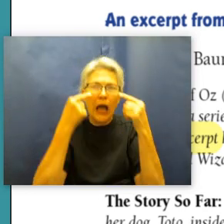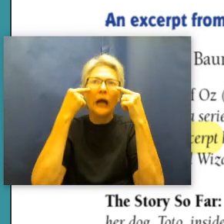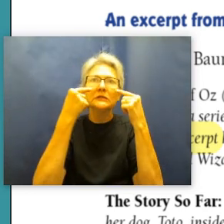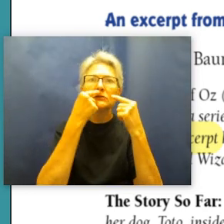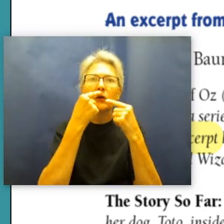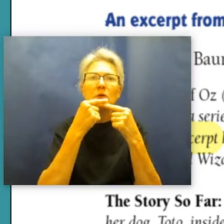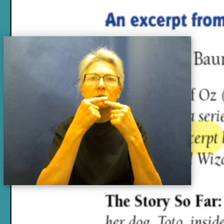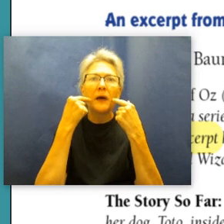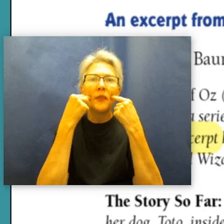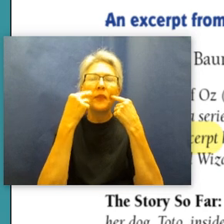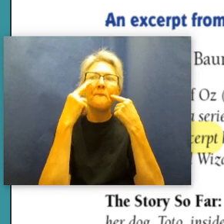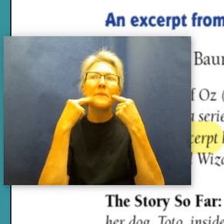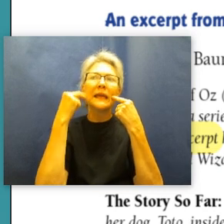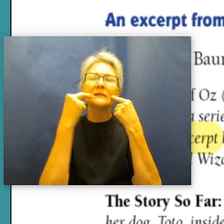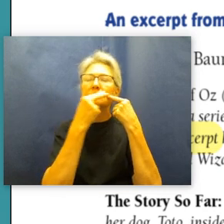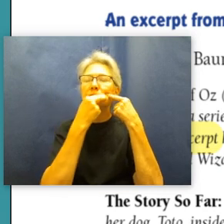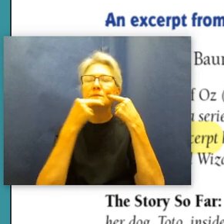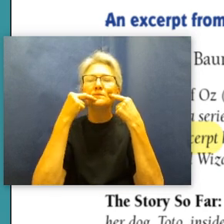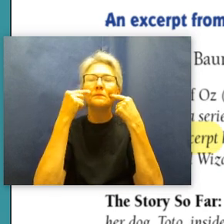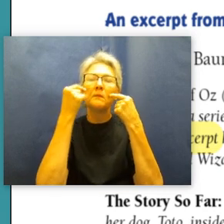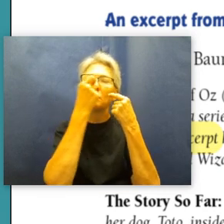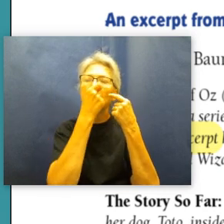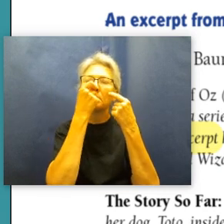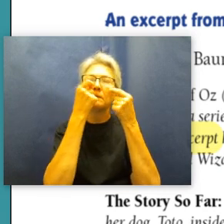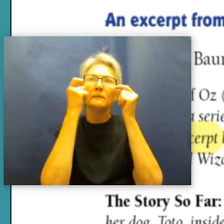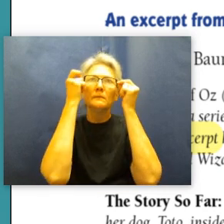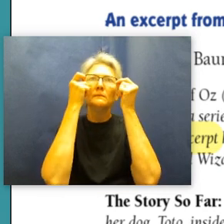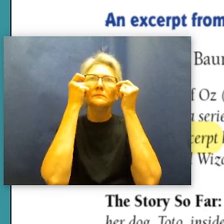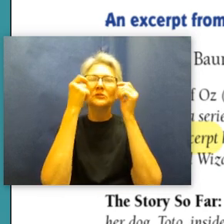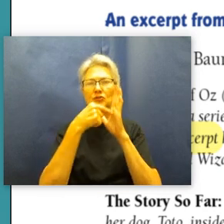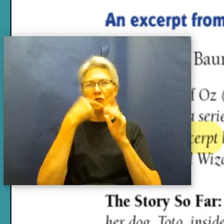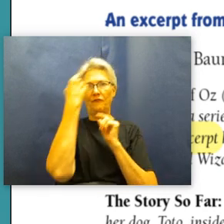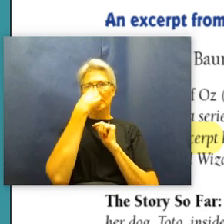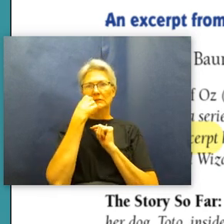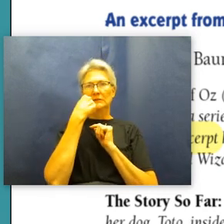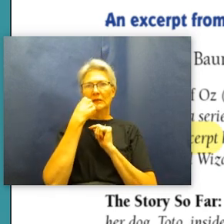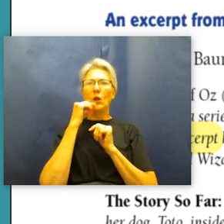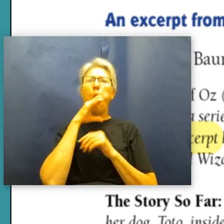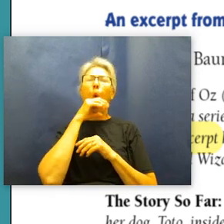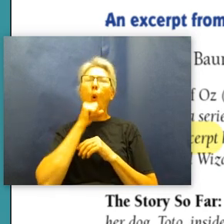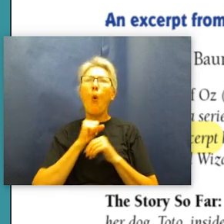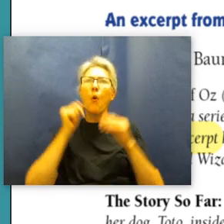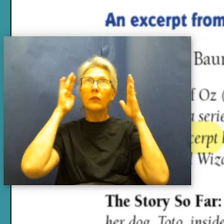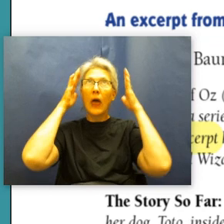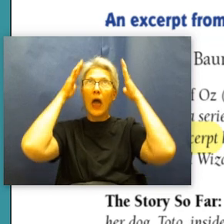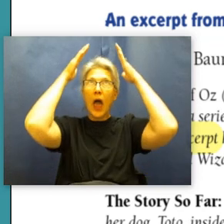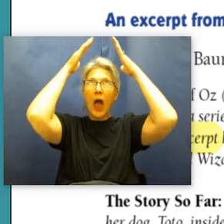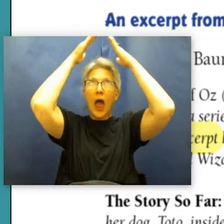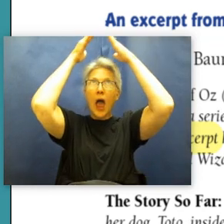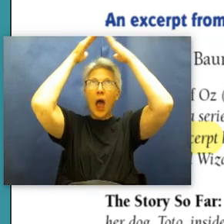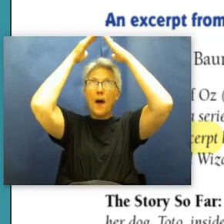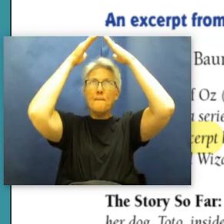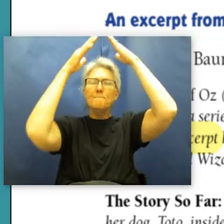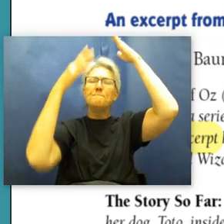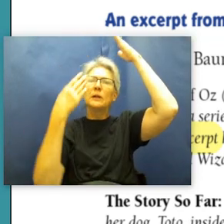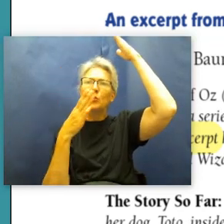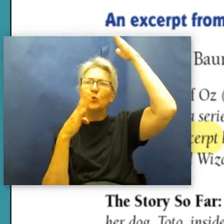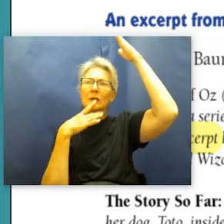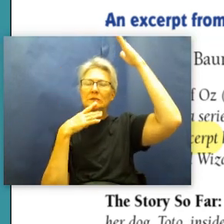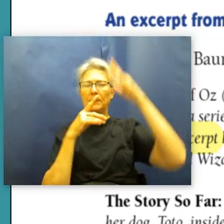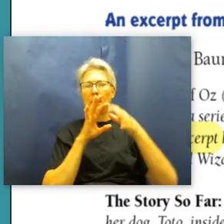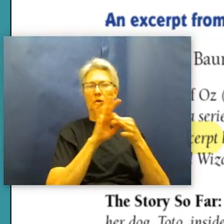mouth painted on it to represent a face. An old pointed blue hat that had belonged to some munchkin was perched